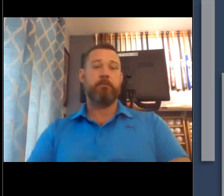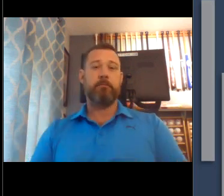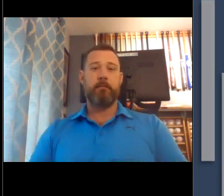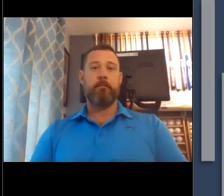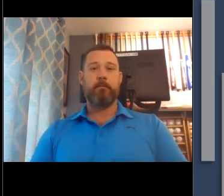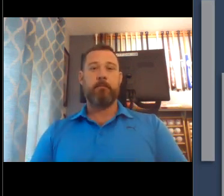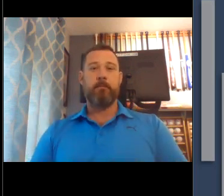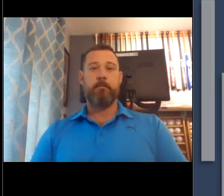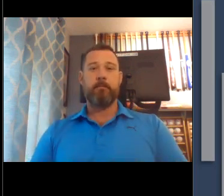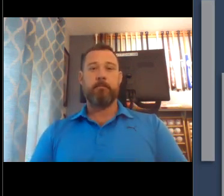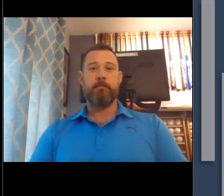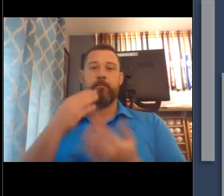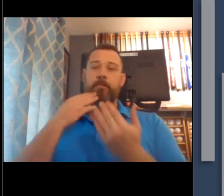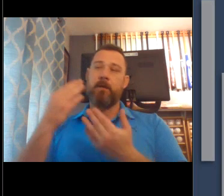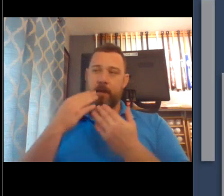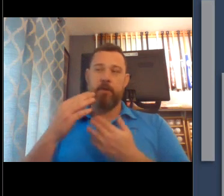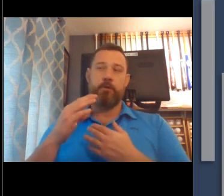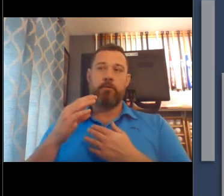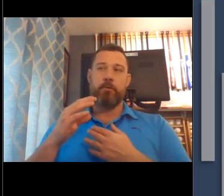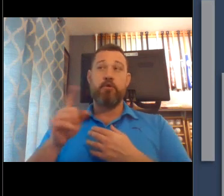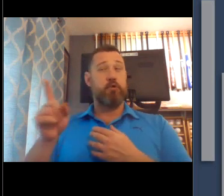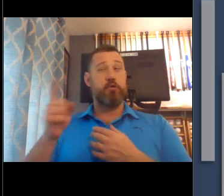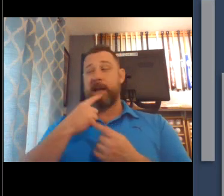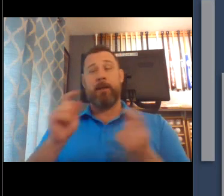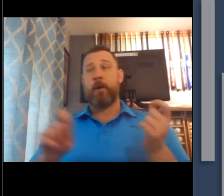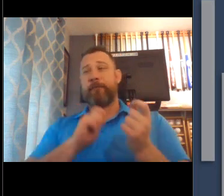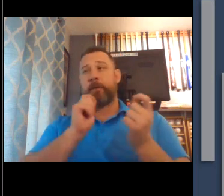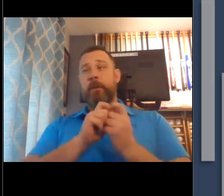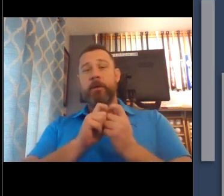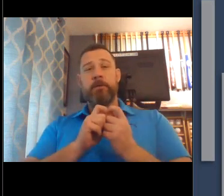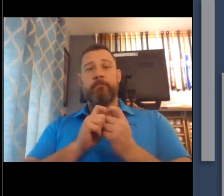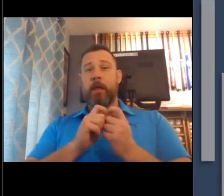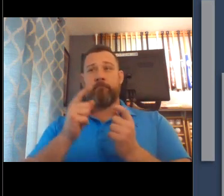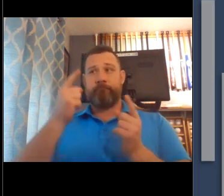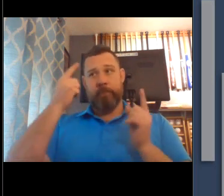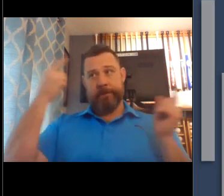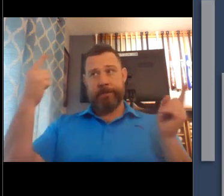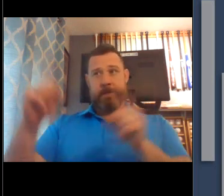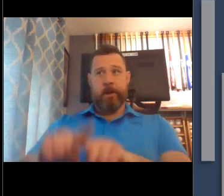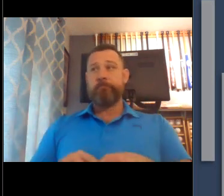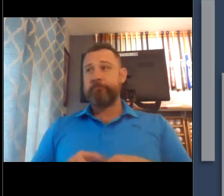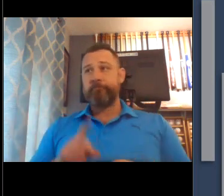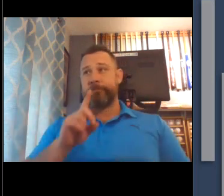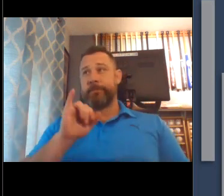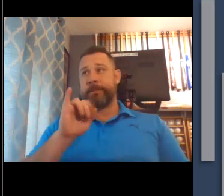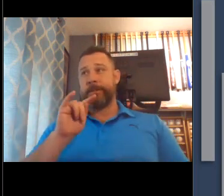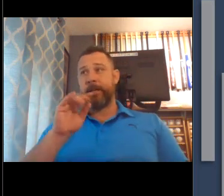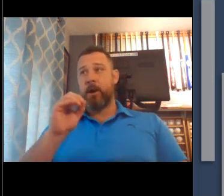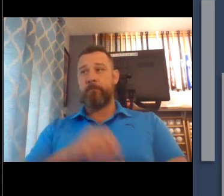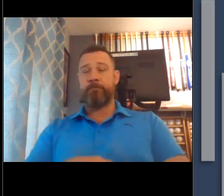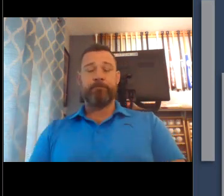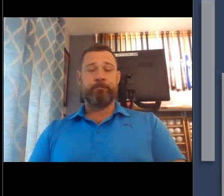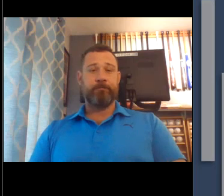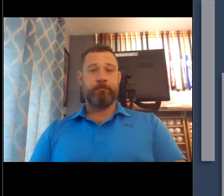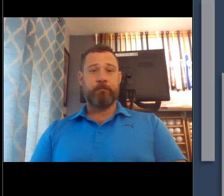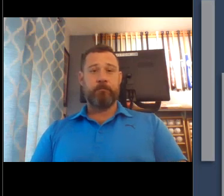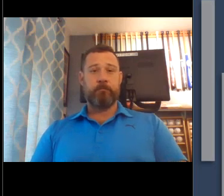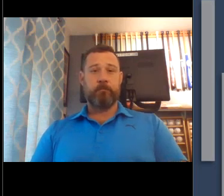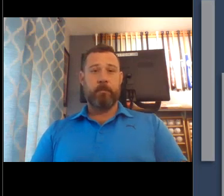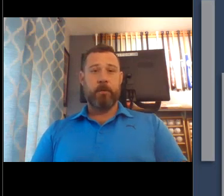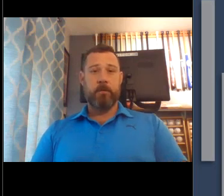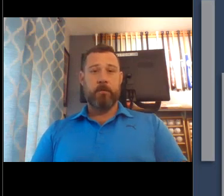Thank you, Vice Chair Gardino. You said it perfectly. Ditto. Can't say it any better than you just did. Thank you, sir. And the